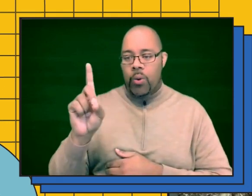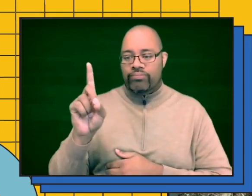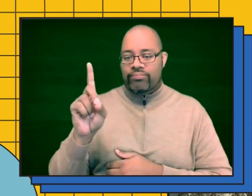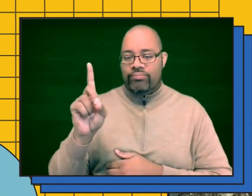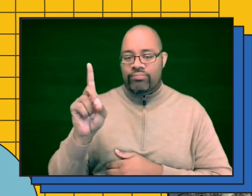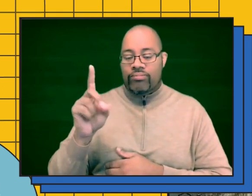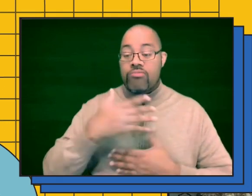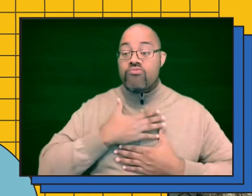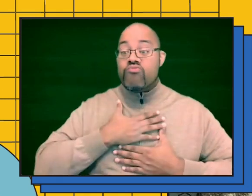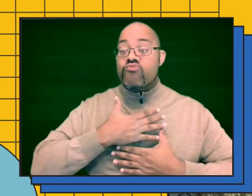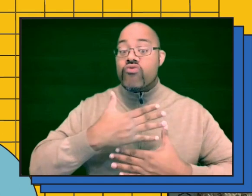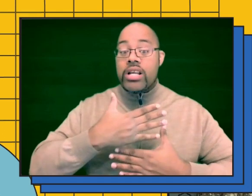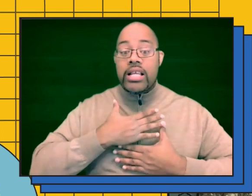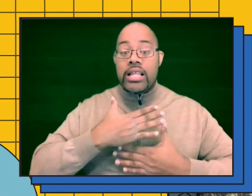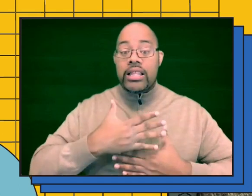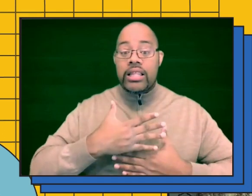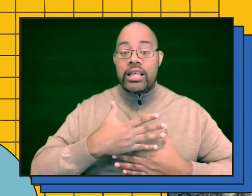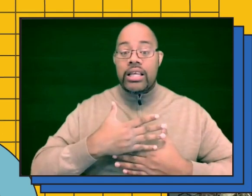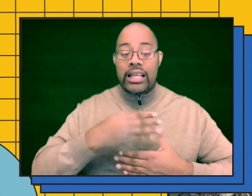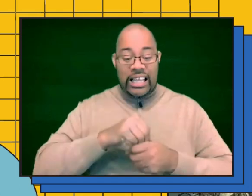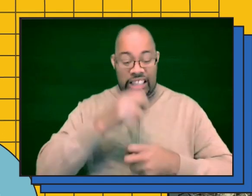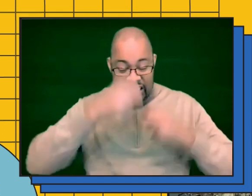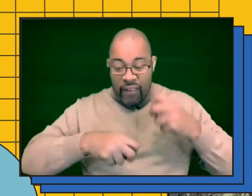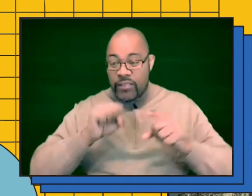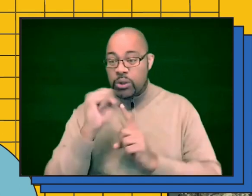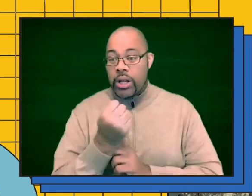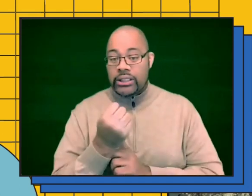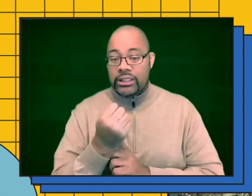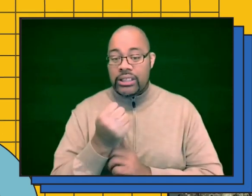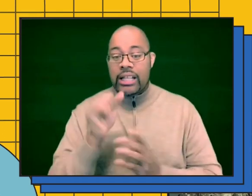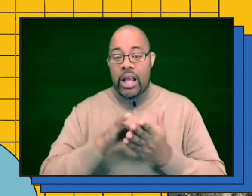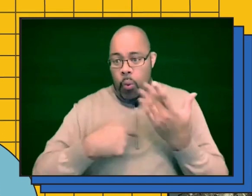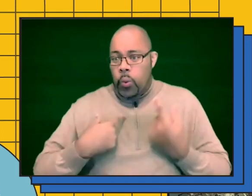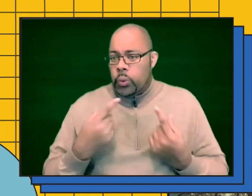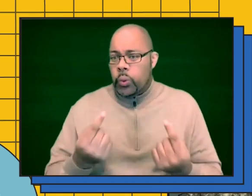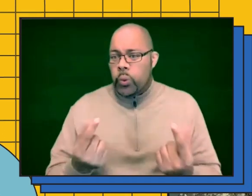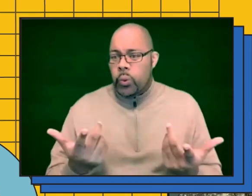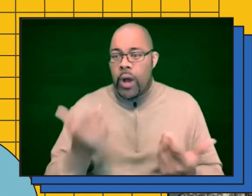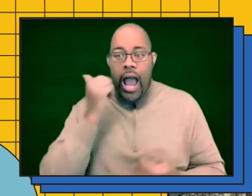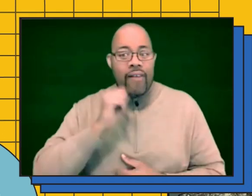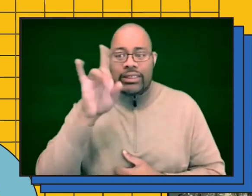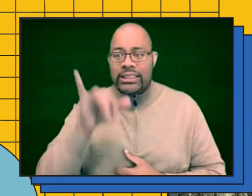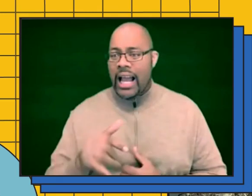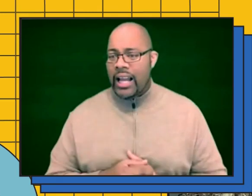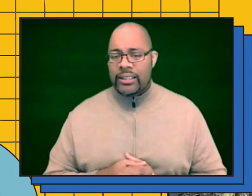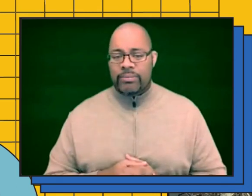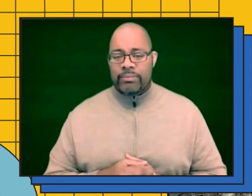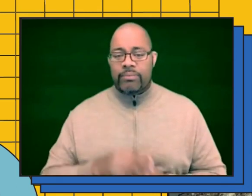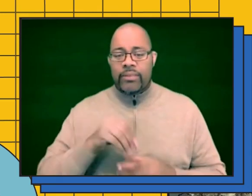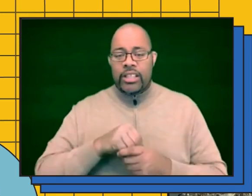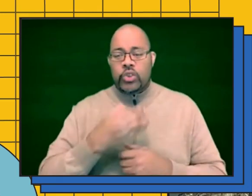undrowning. Breathing in unbreathable circumstances is what we do every